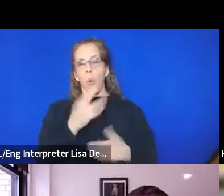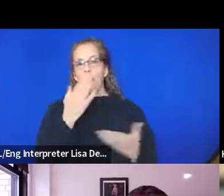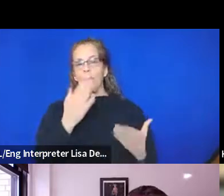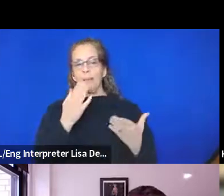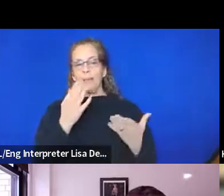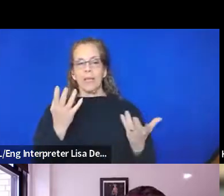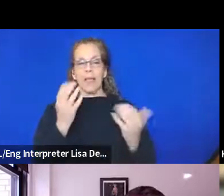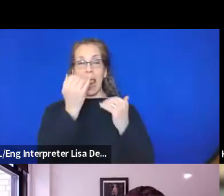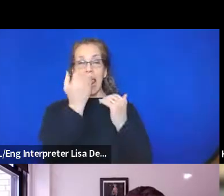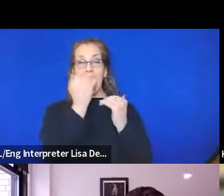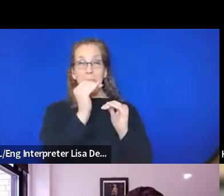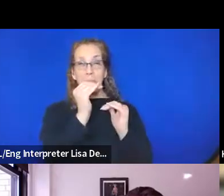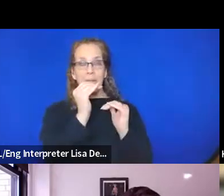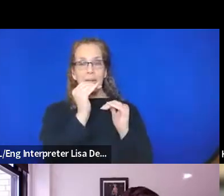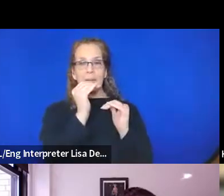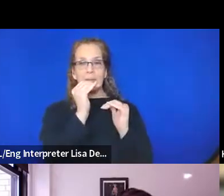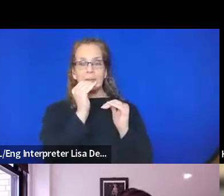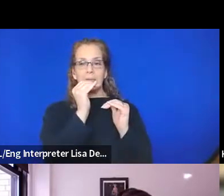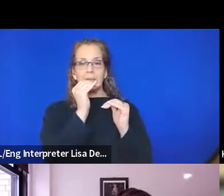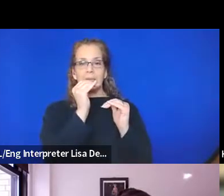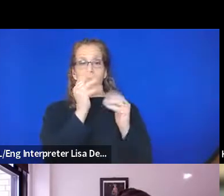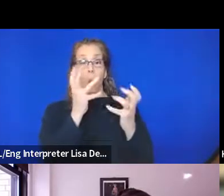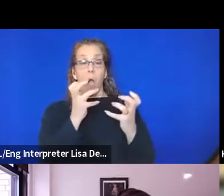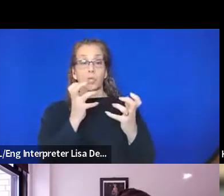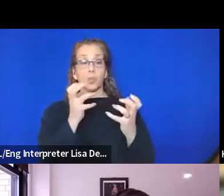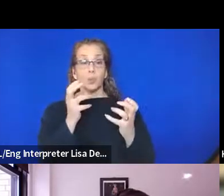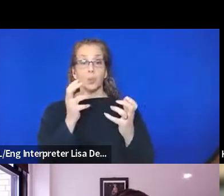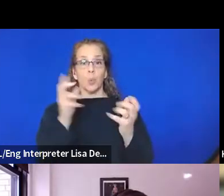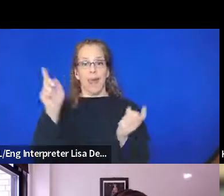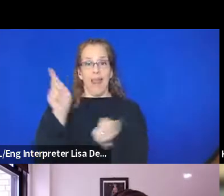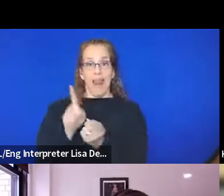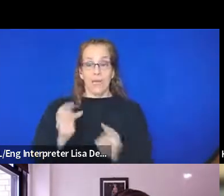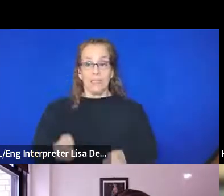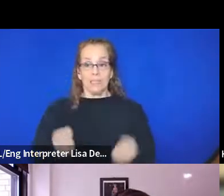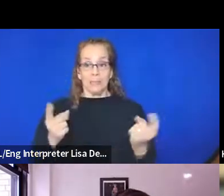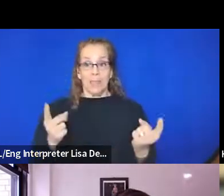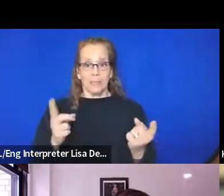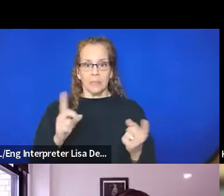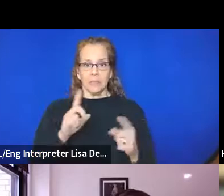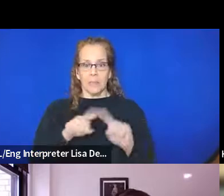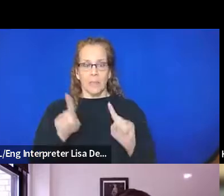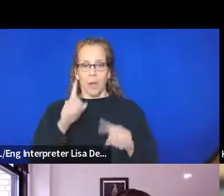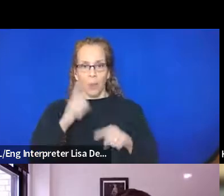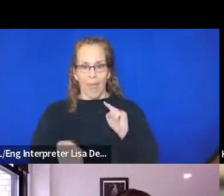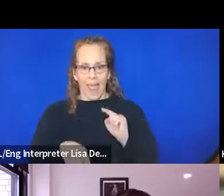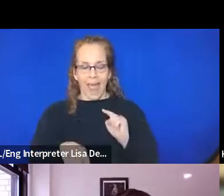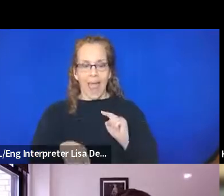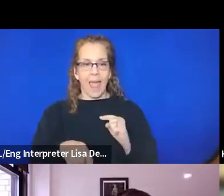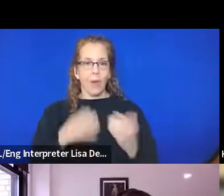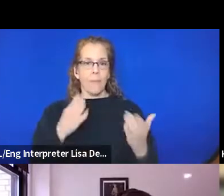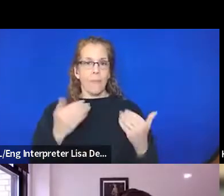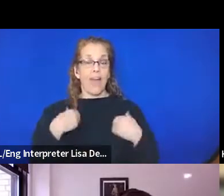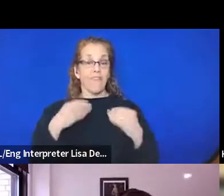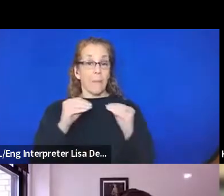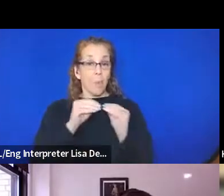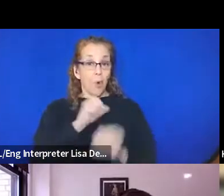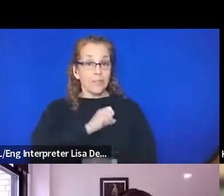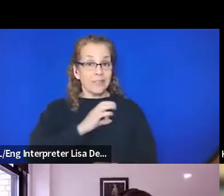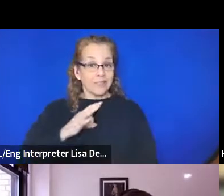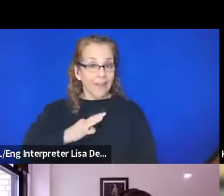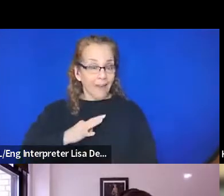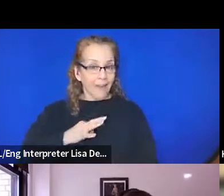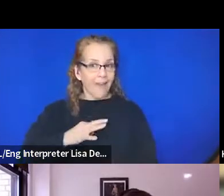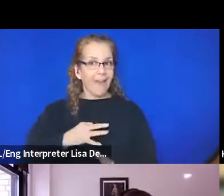to decrease expenses in some ways, right? Because you have more compliance or staff that you need to pay, compliance needs or staff you need to